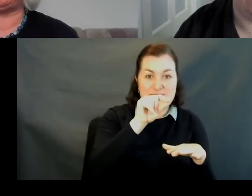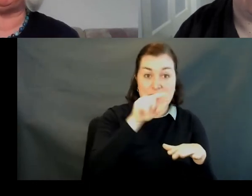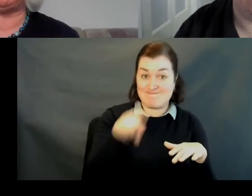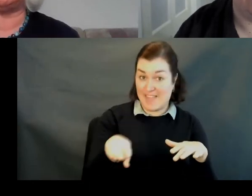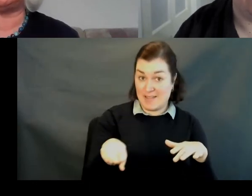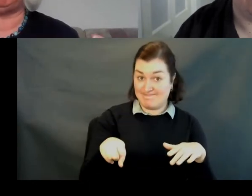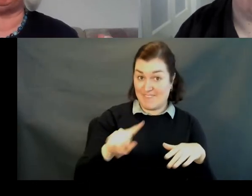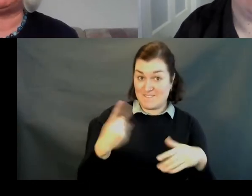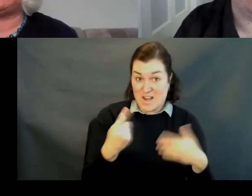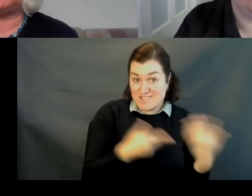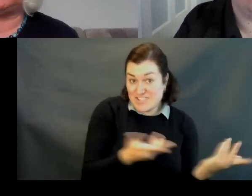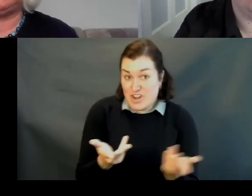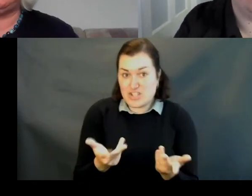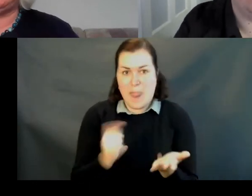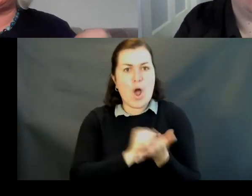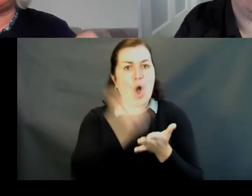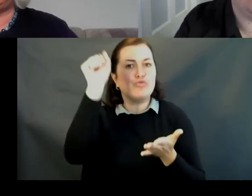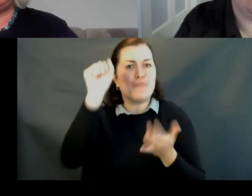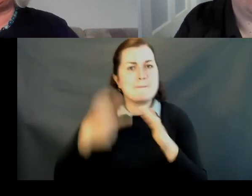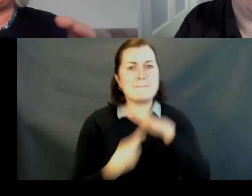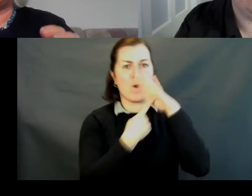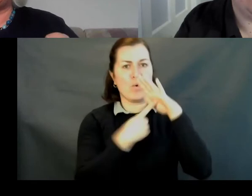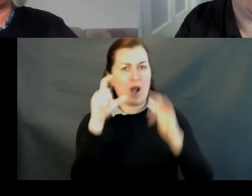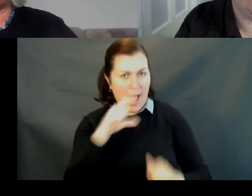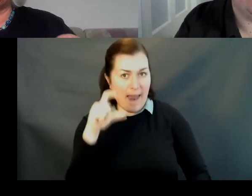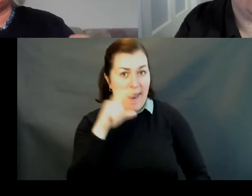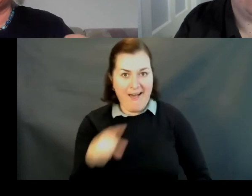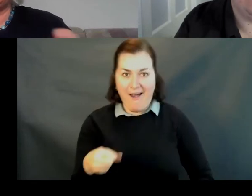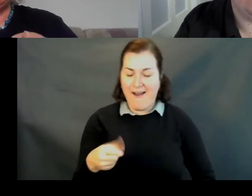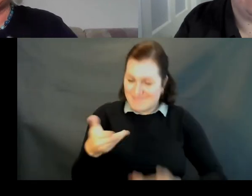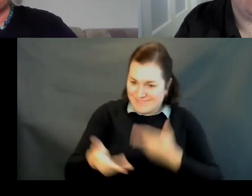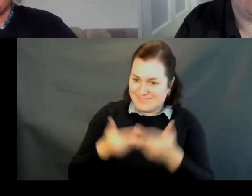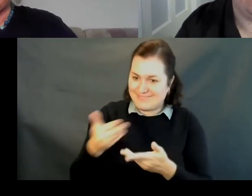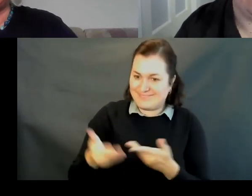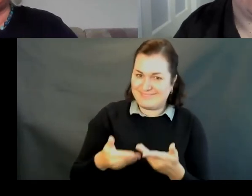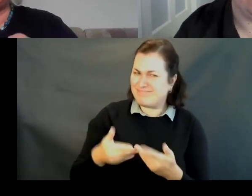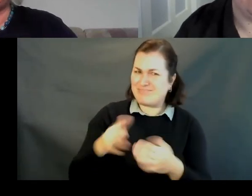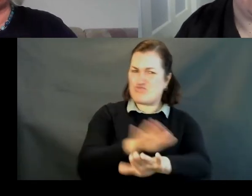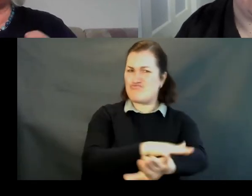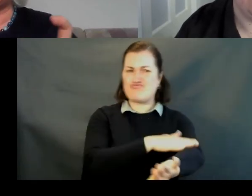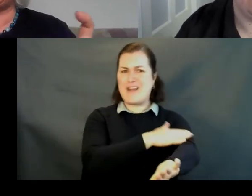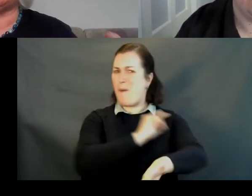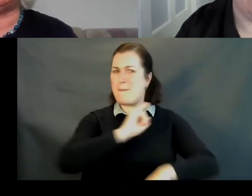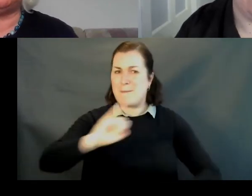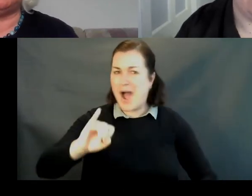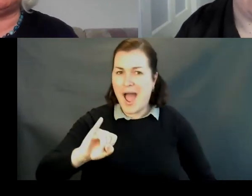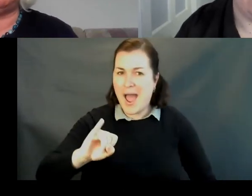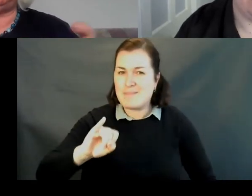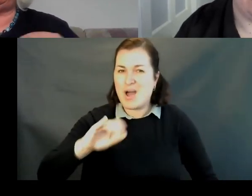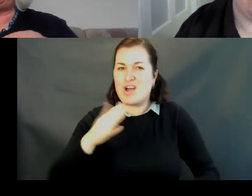cultural significance of colour. So they got an idea that not that green was bad, but green was